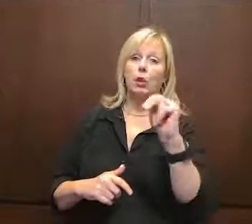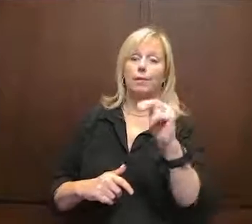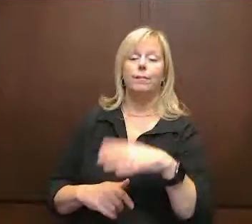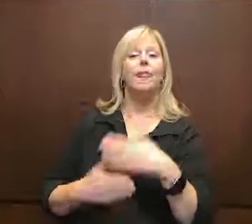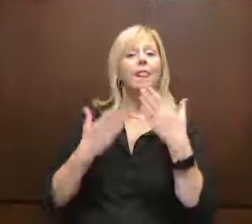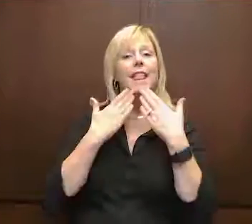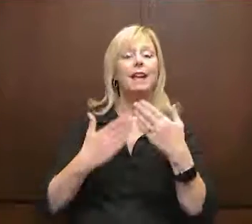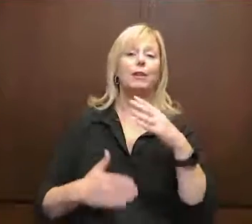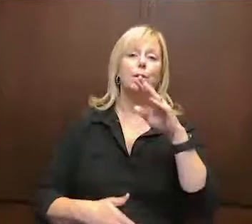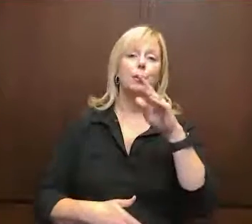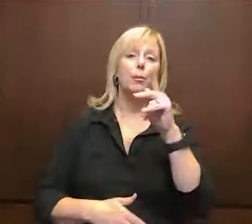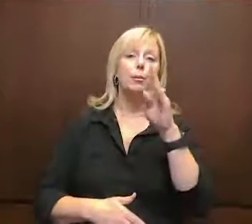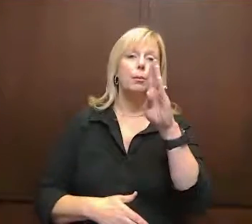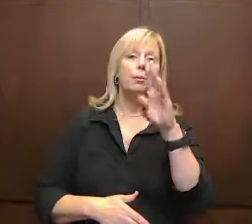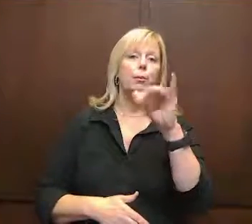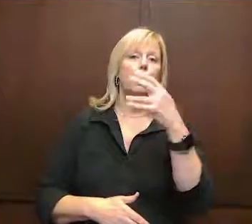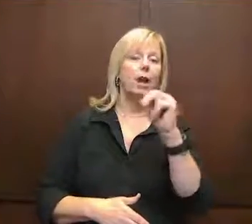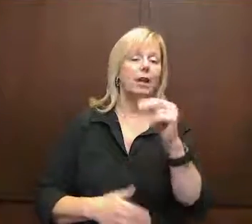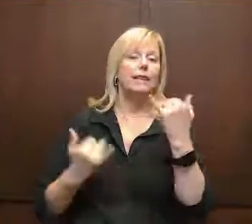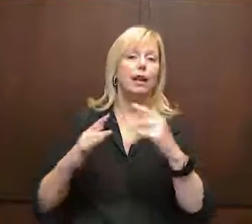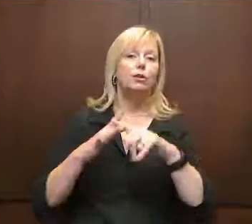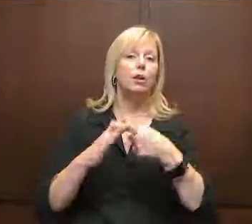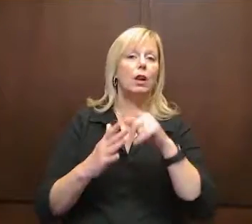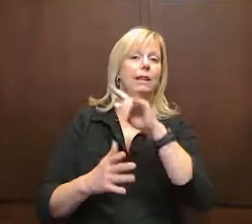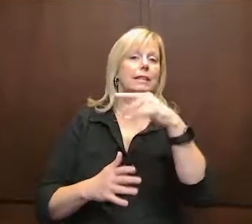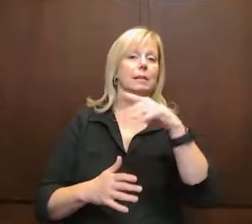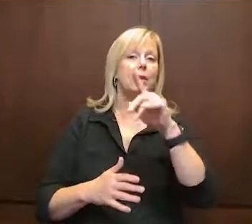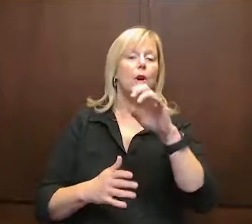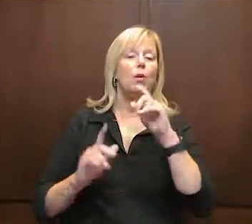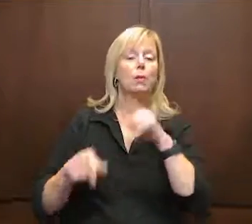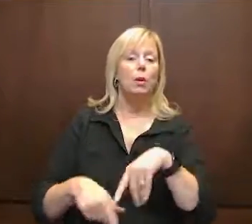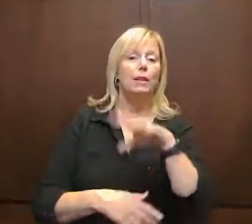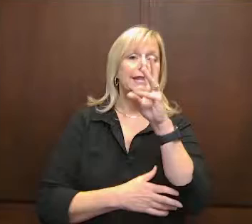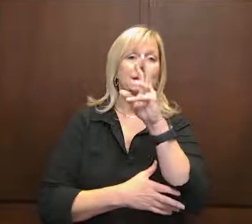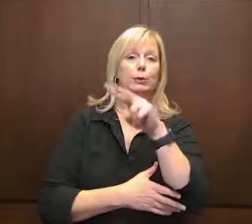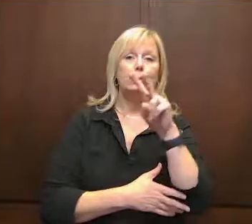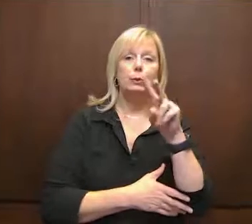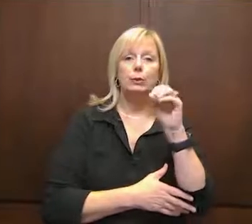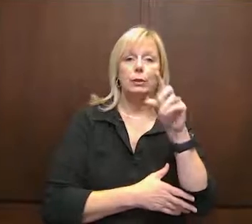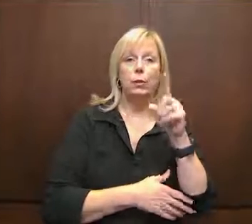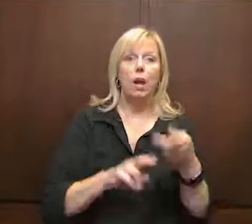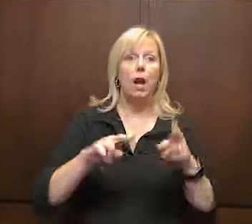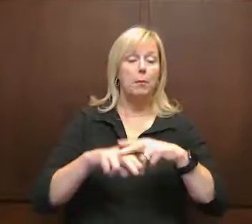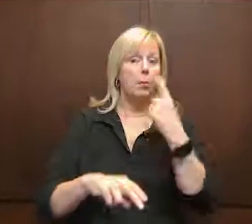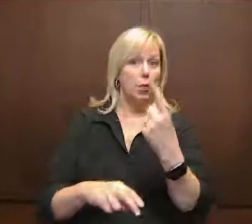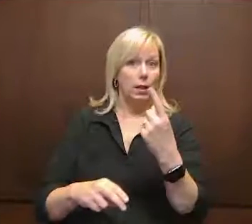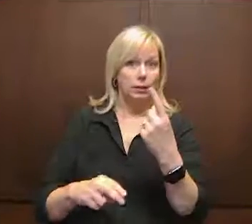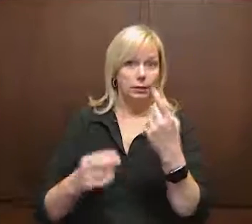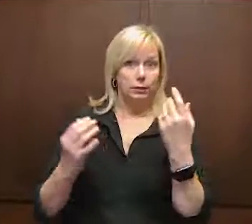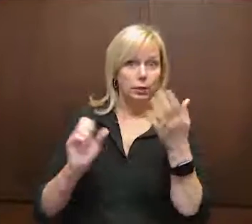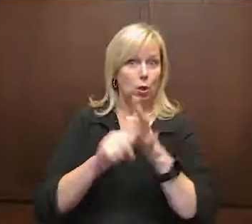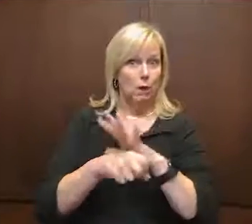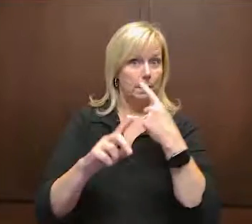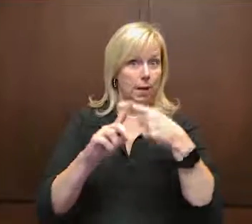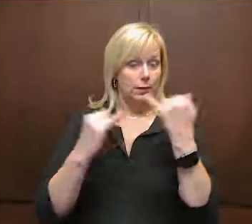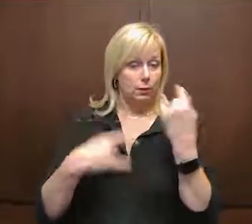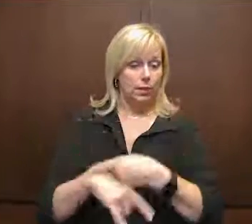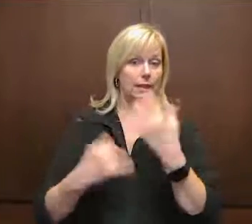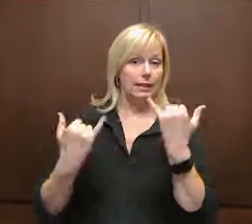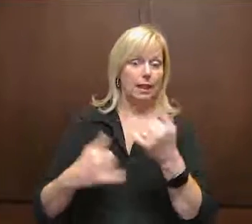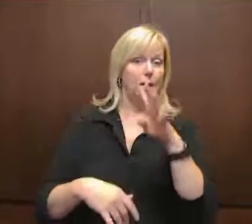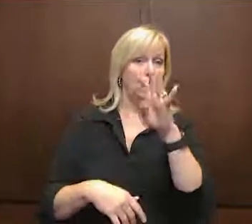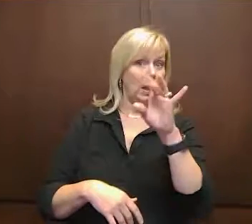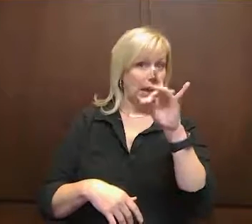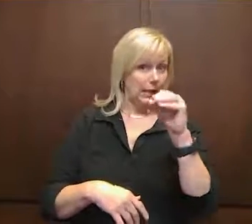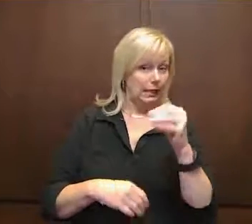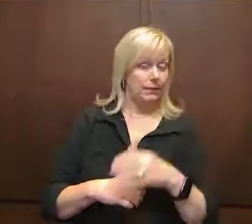Thank you, Brian. We'll go into the zip code report. 62201 is up 1 COVID positive today to